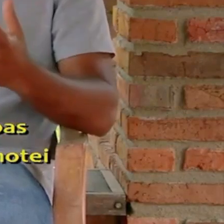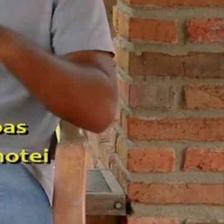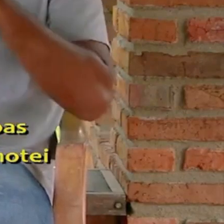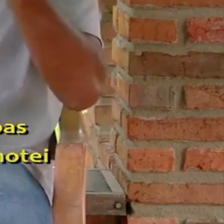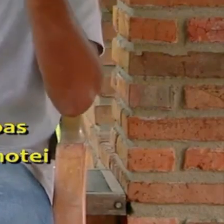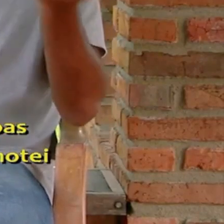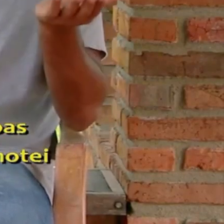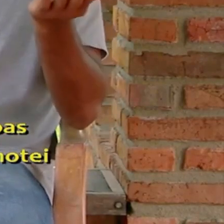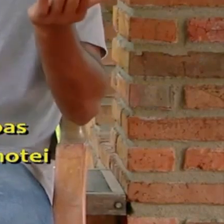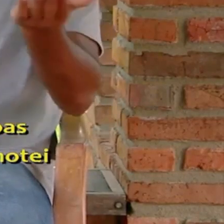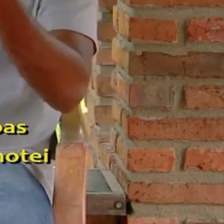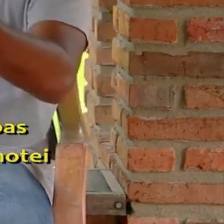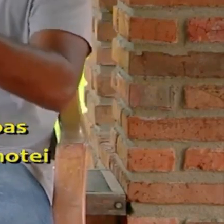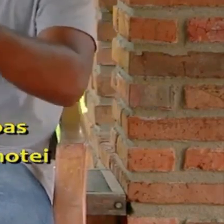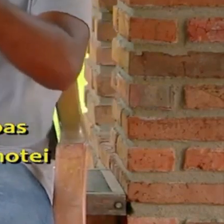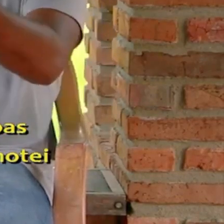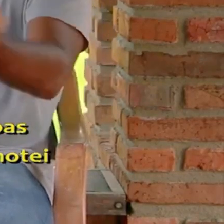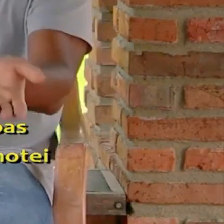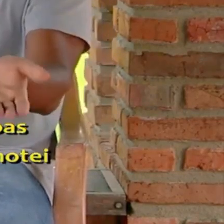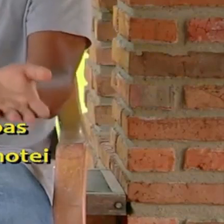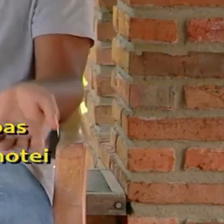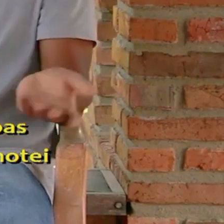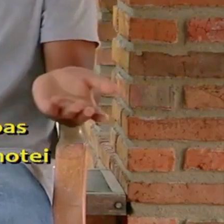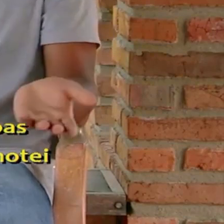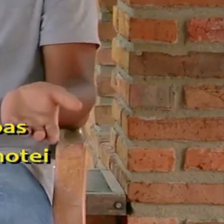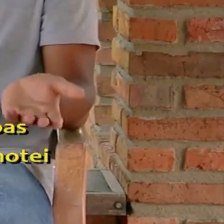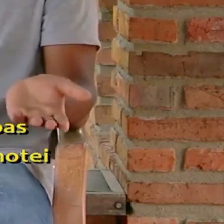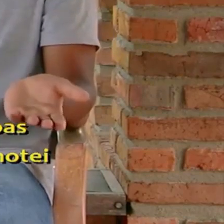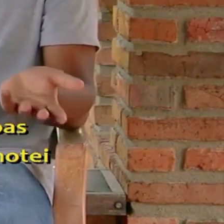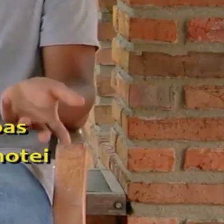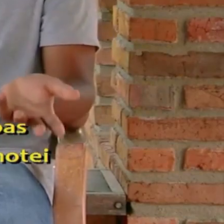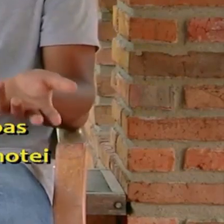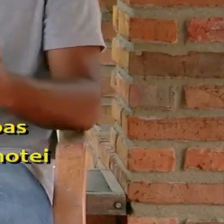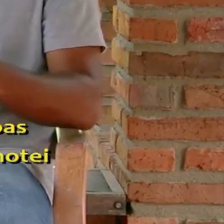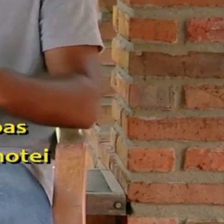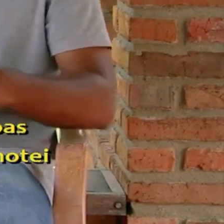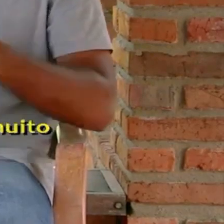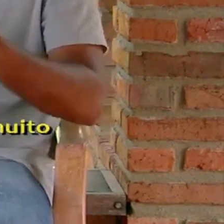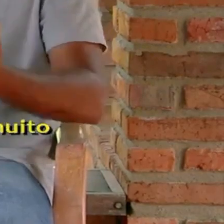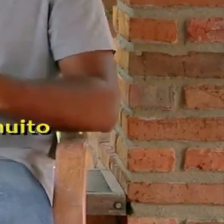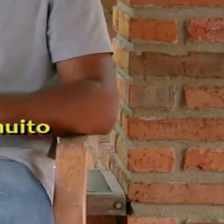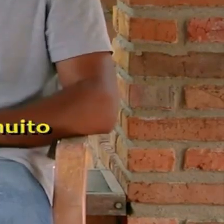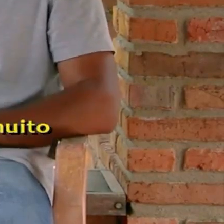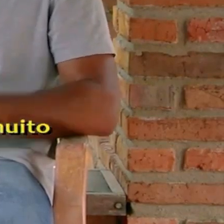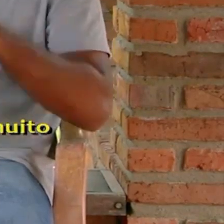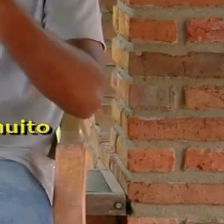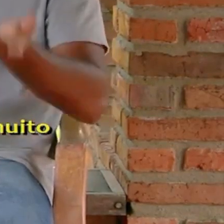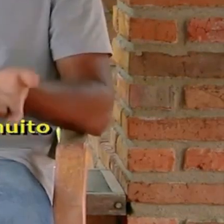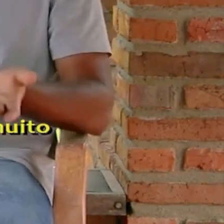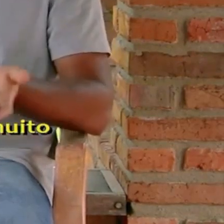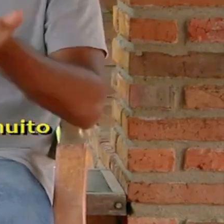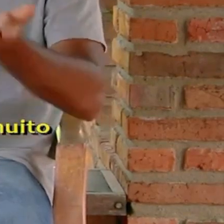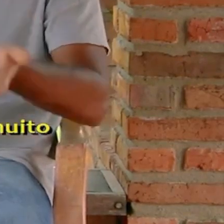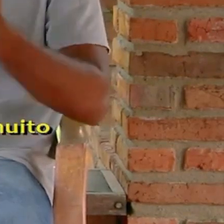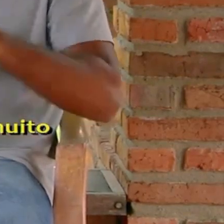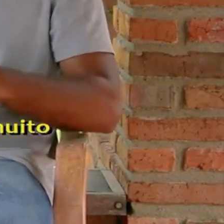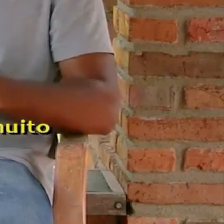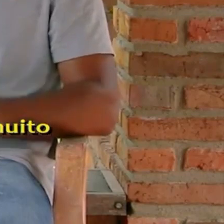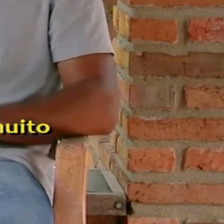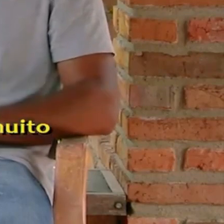I came to, first I was in Bahia and then I came over here in Pernambuco. And in